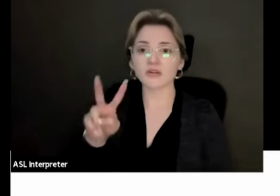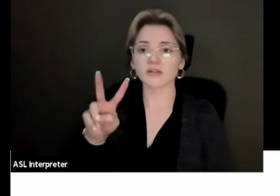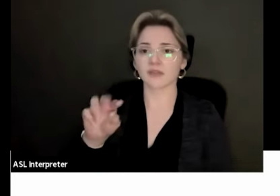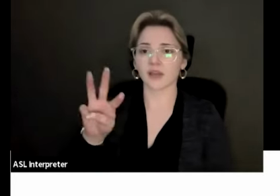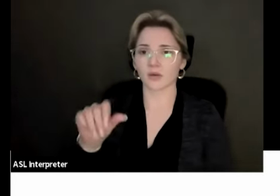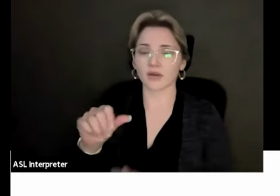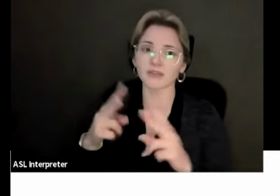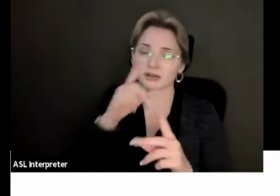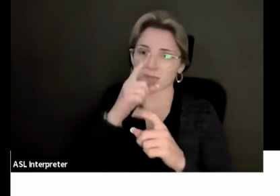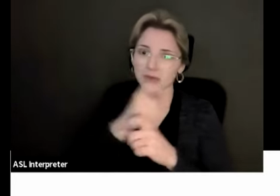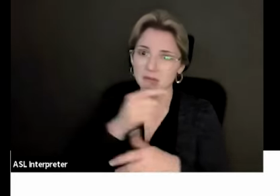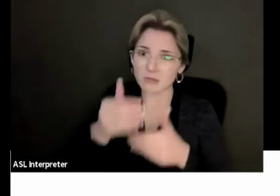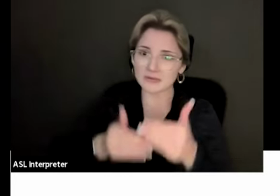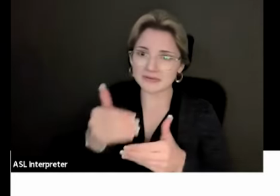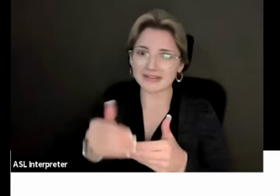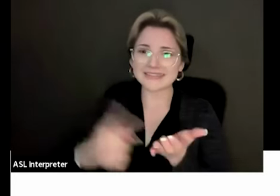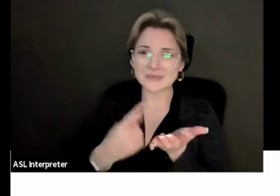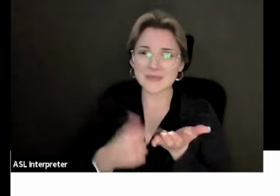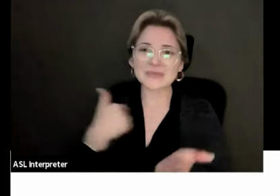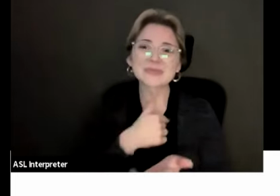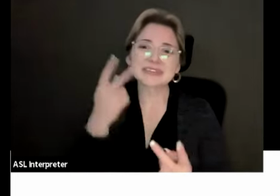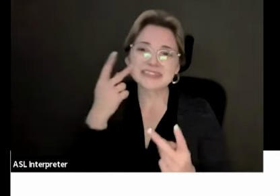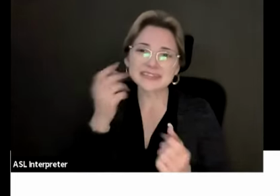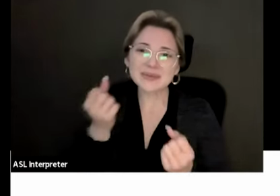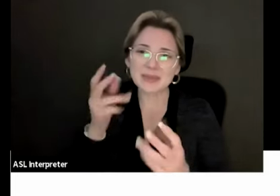And so we often see that people have questions or are not